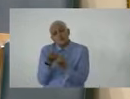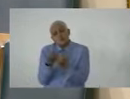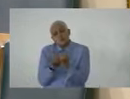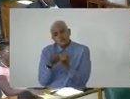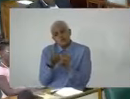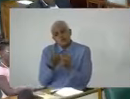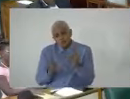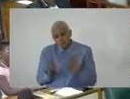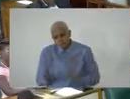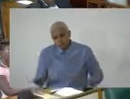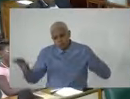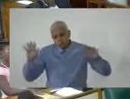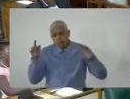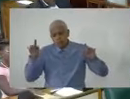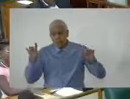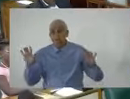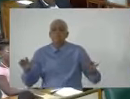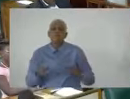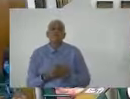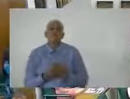Clifton.